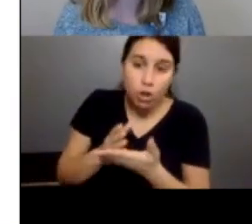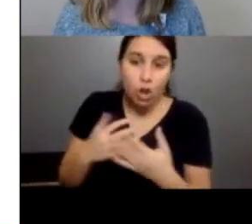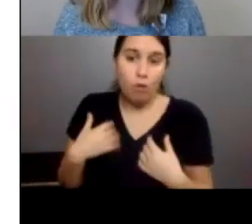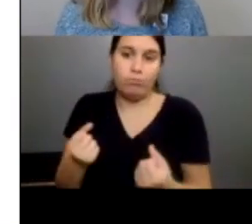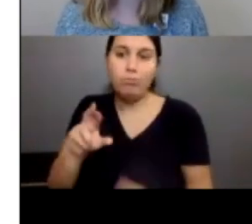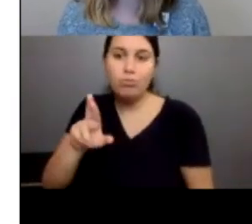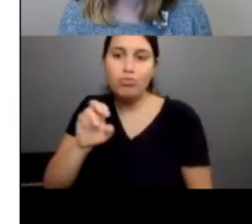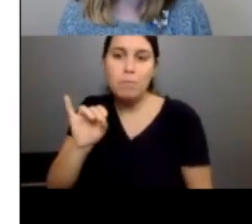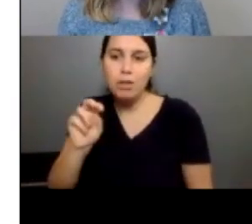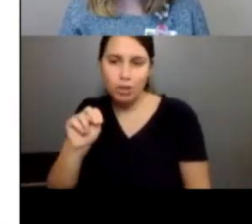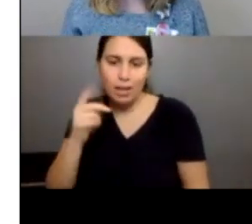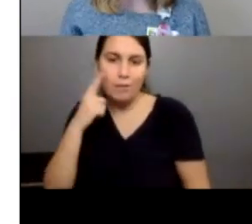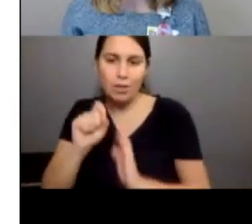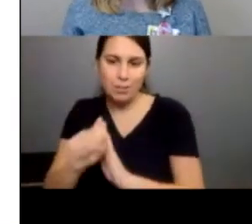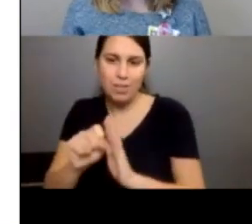time.